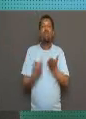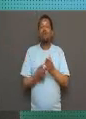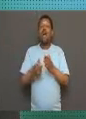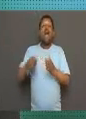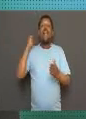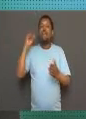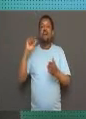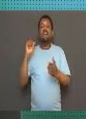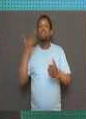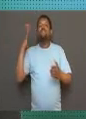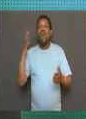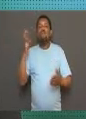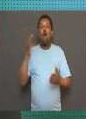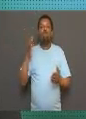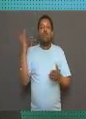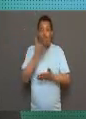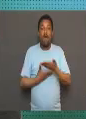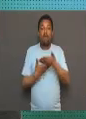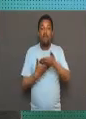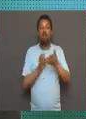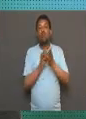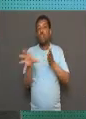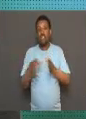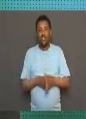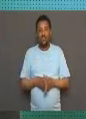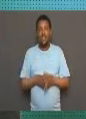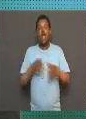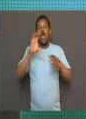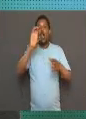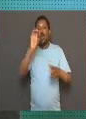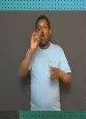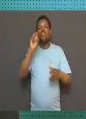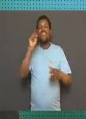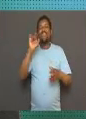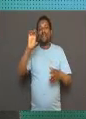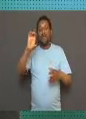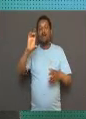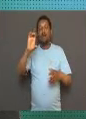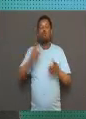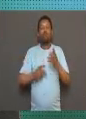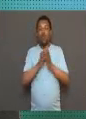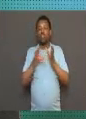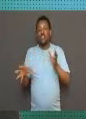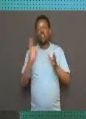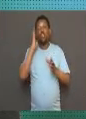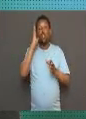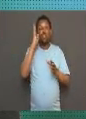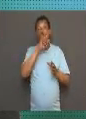learn about another type of map projection, conic